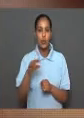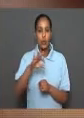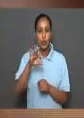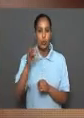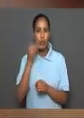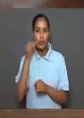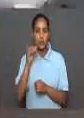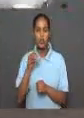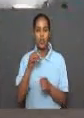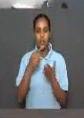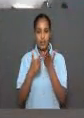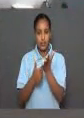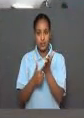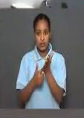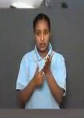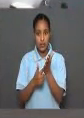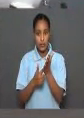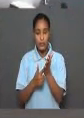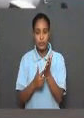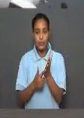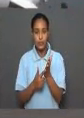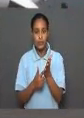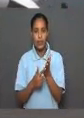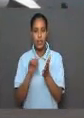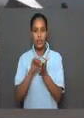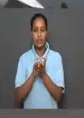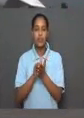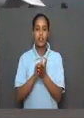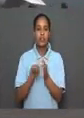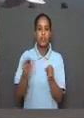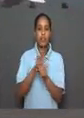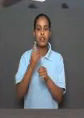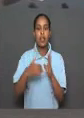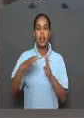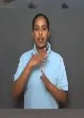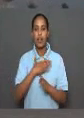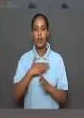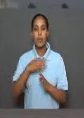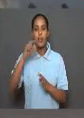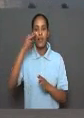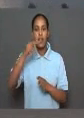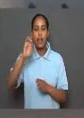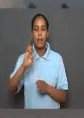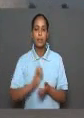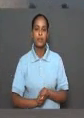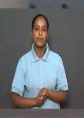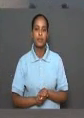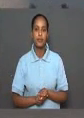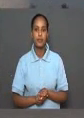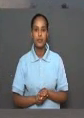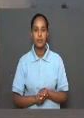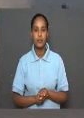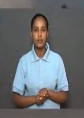wetsuits. Here, we see a blimp that has been filled with the element helium.